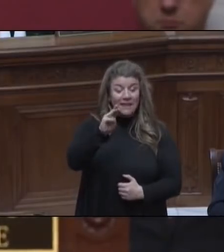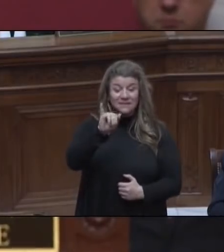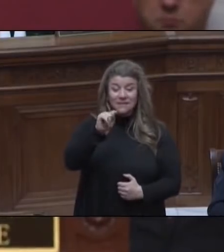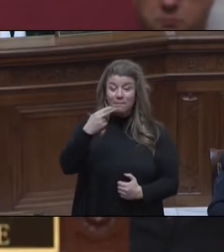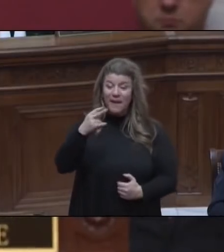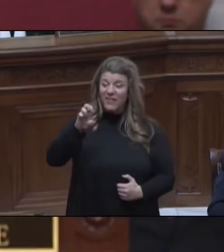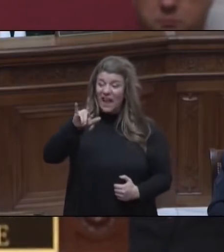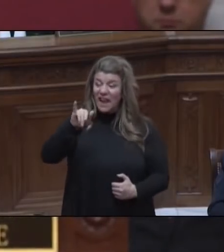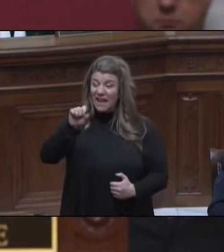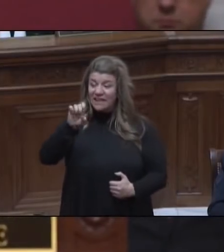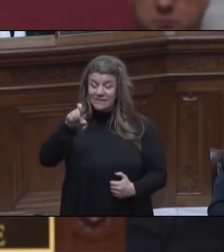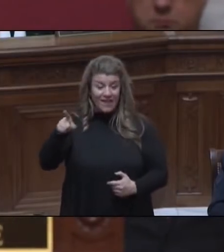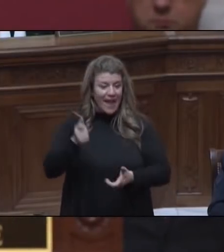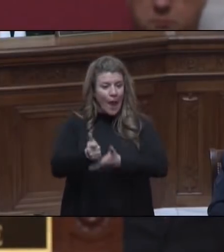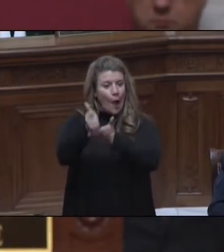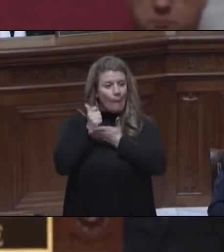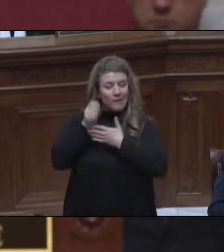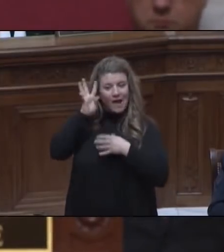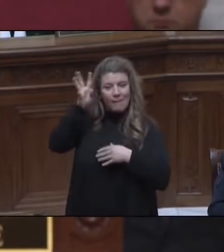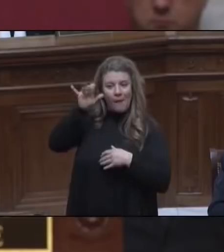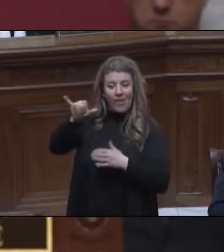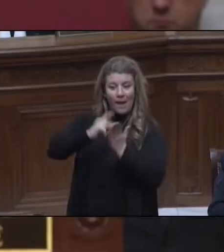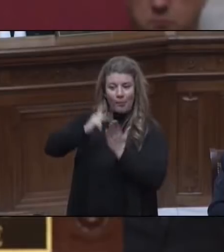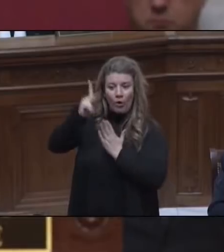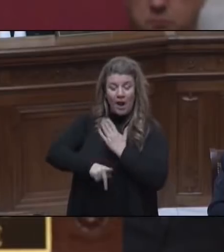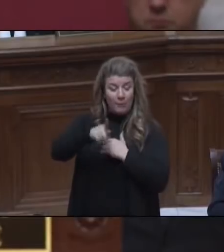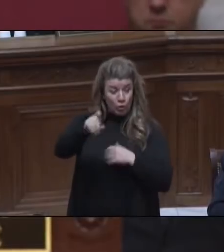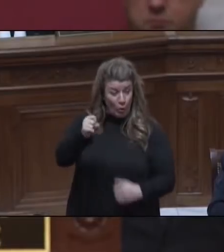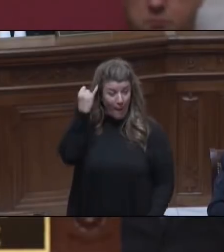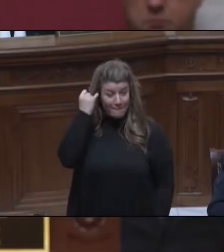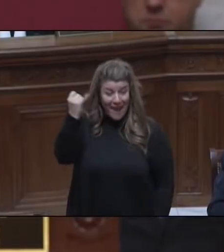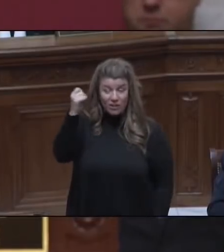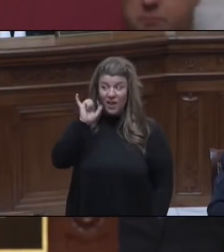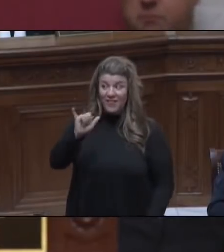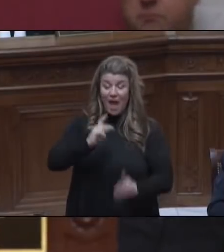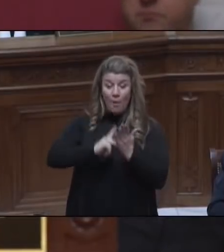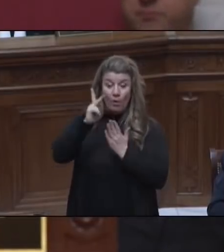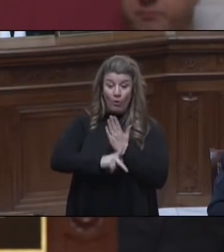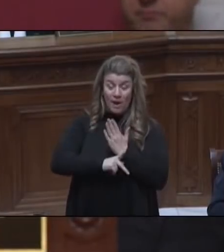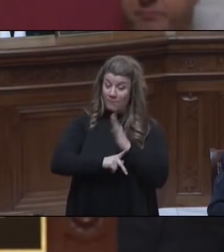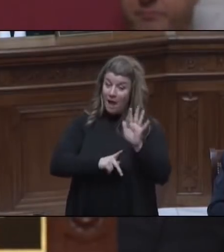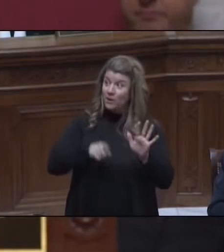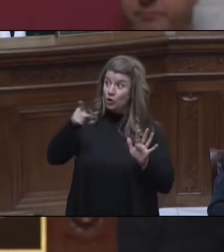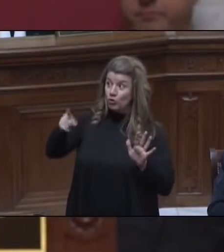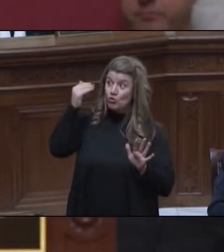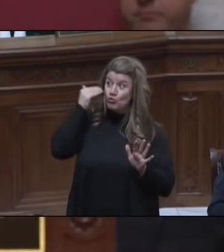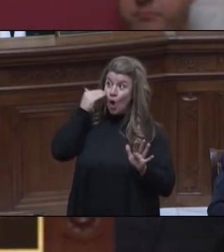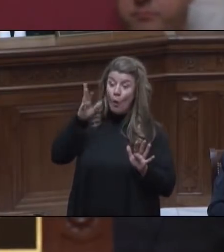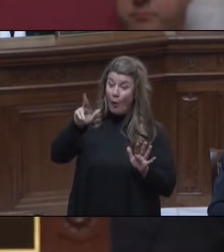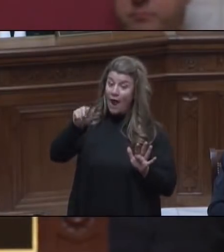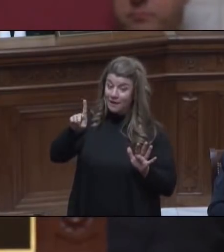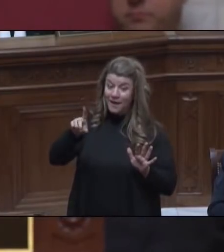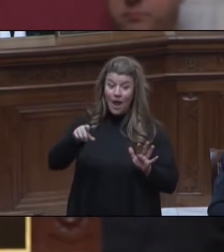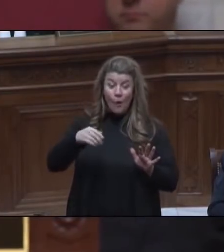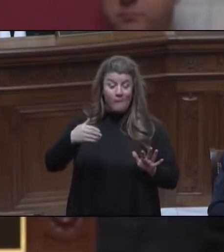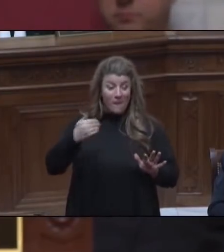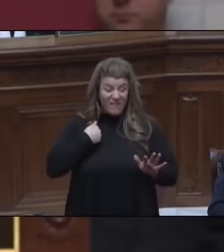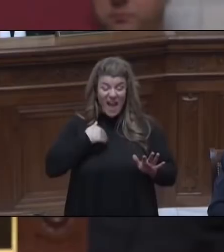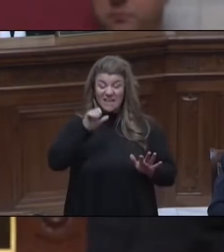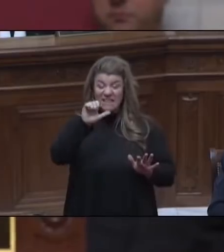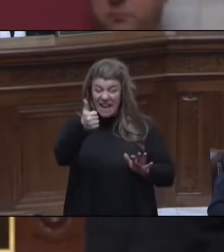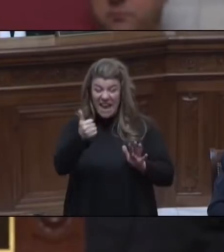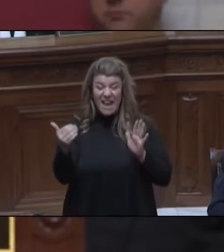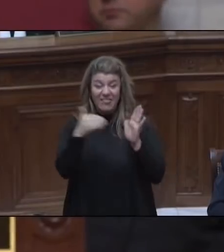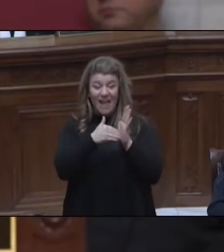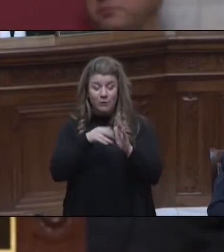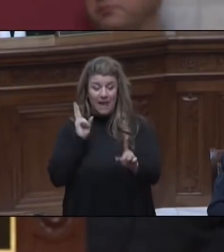and helped us so much with that program. Can you just imagine that program? You know, Brad, and you know this. We had